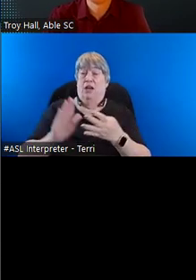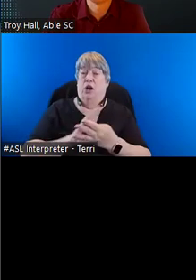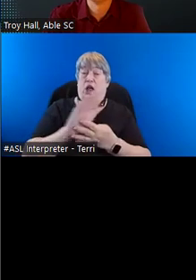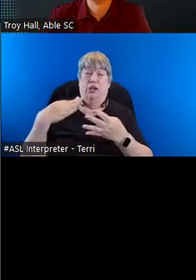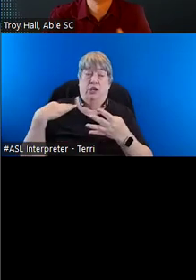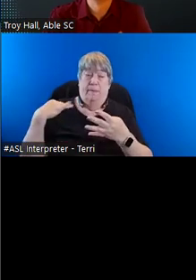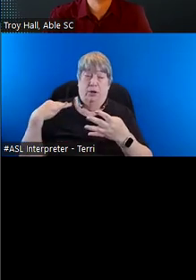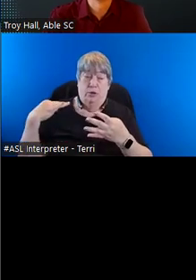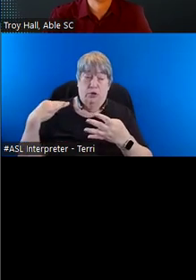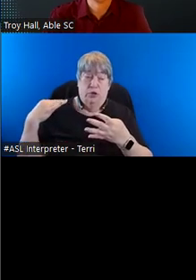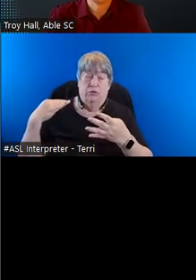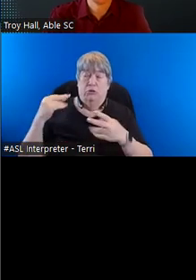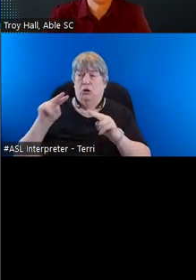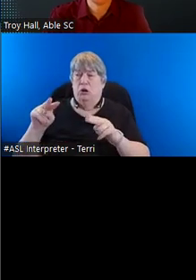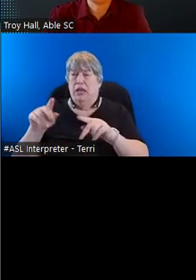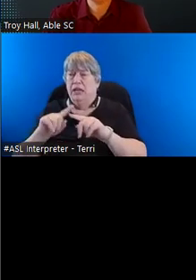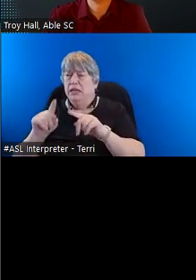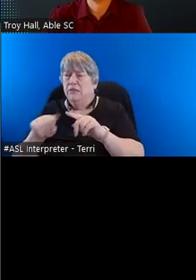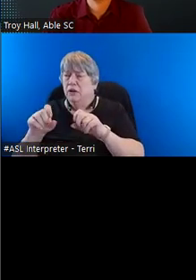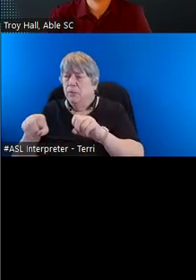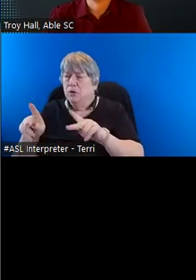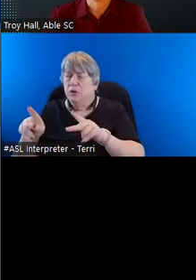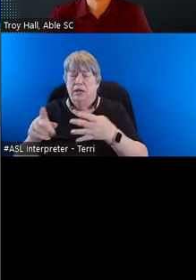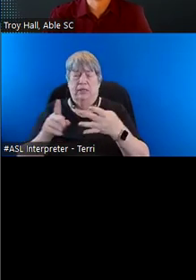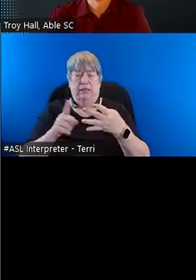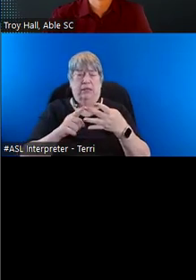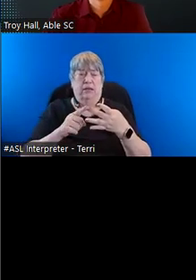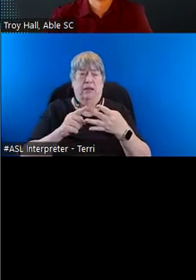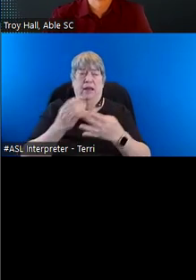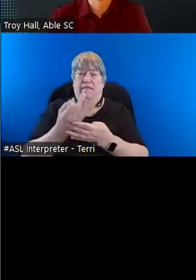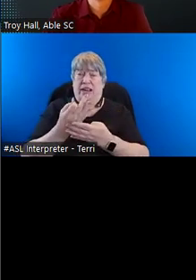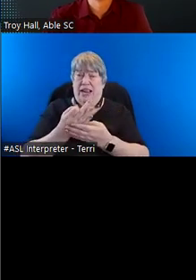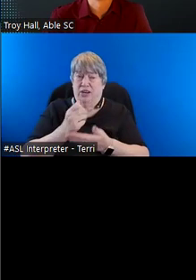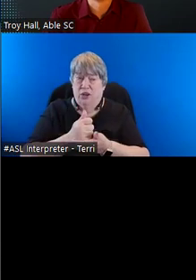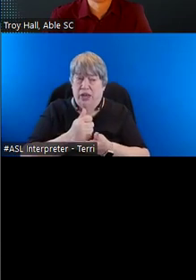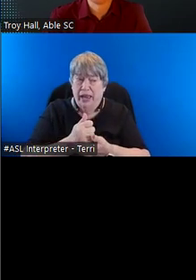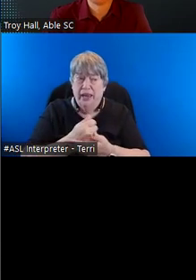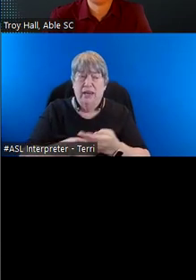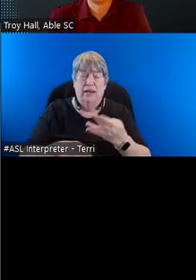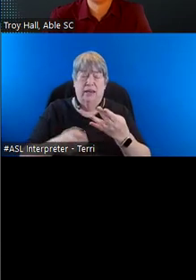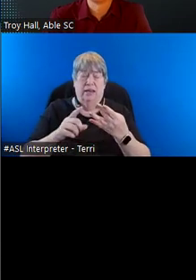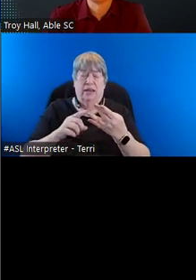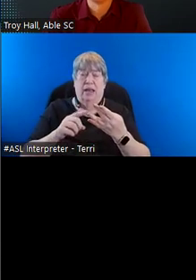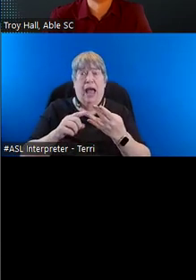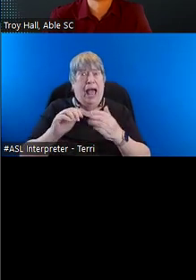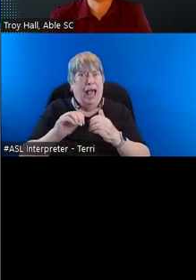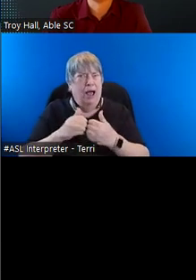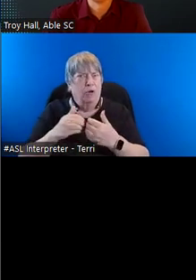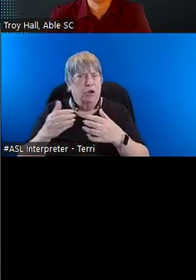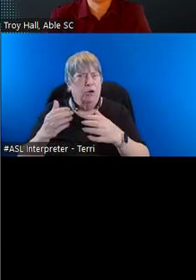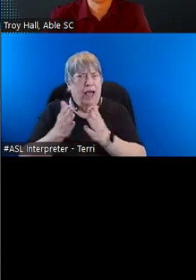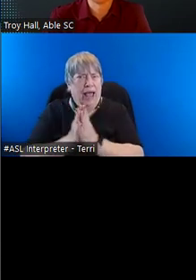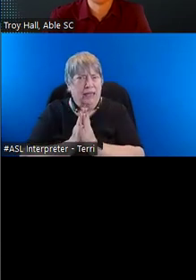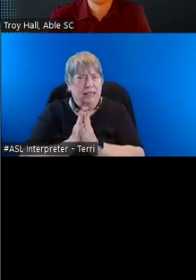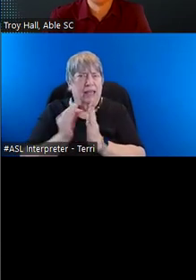college opportunities, looking at financial aid, looking at how to secure accommodations